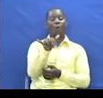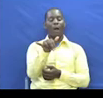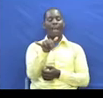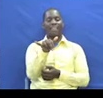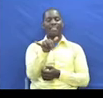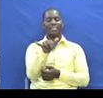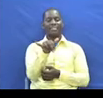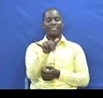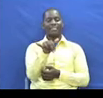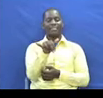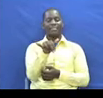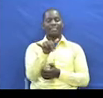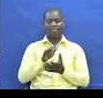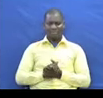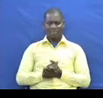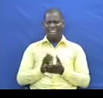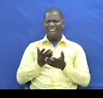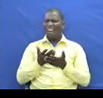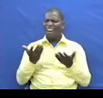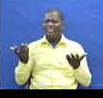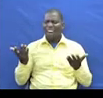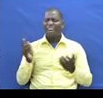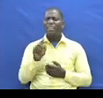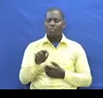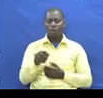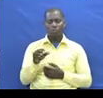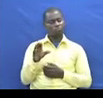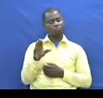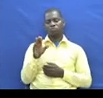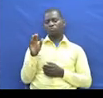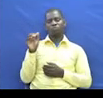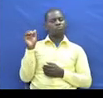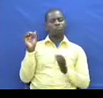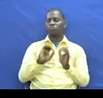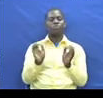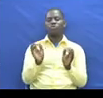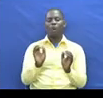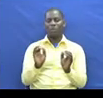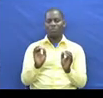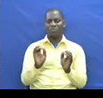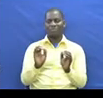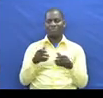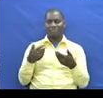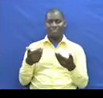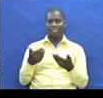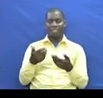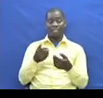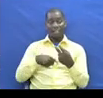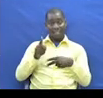C, comma y. Is there any other? No. In the second